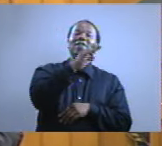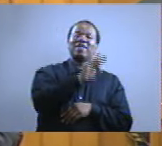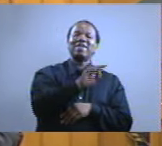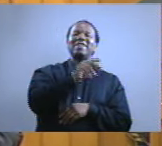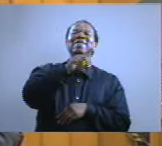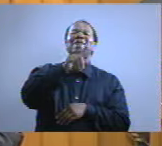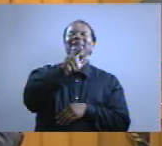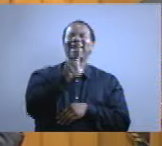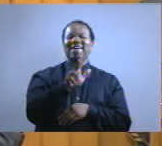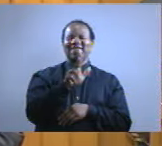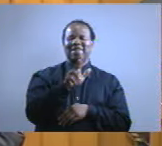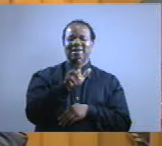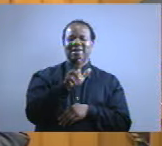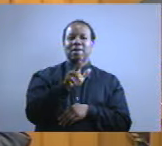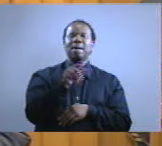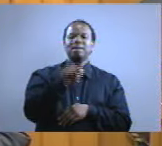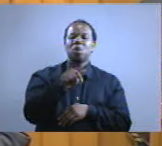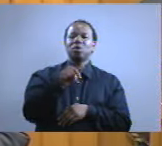38.85% in yesterday's by-elections.